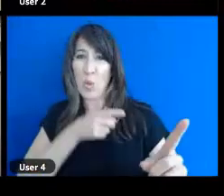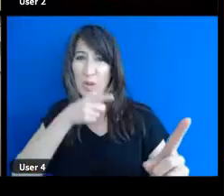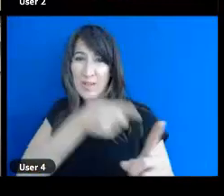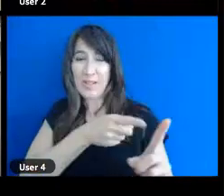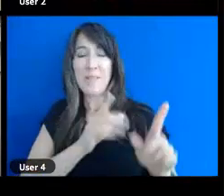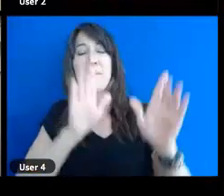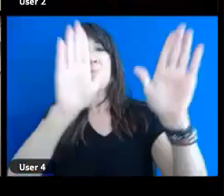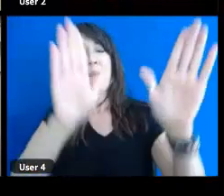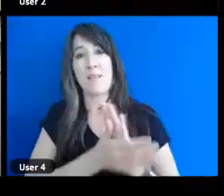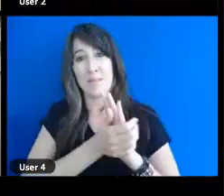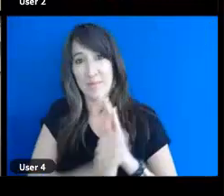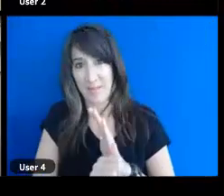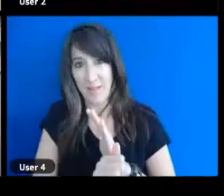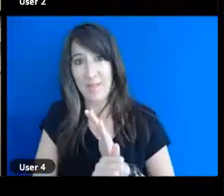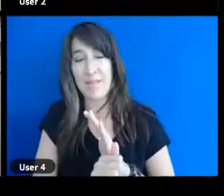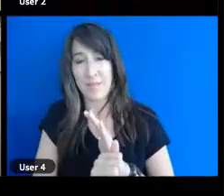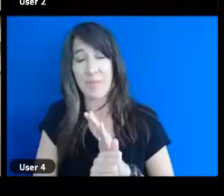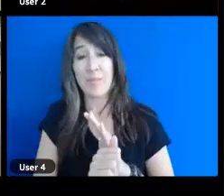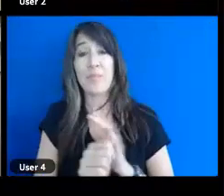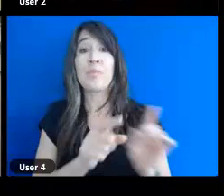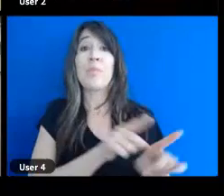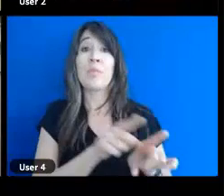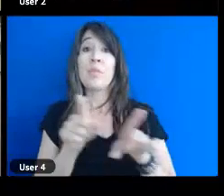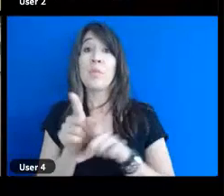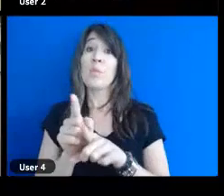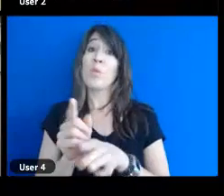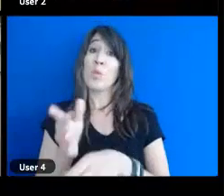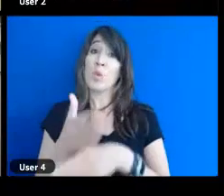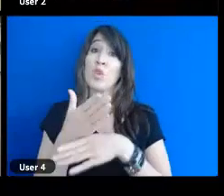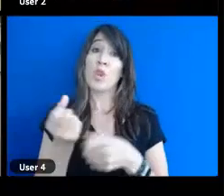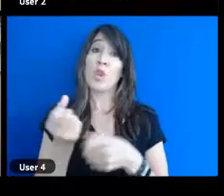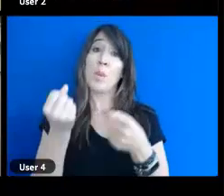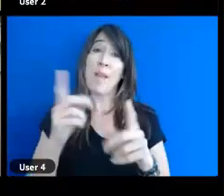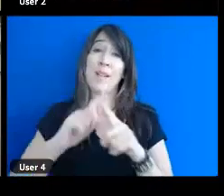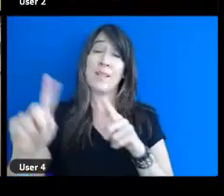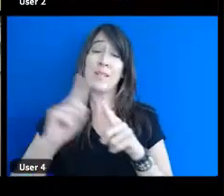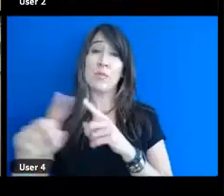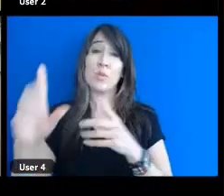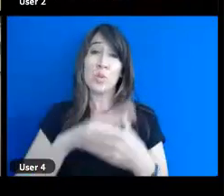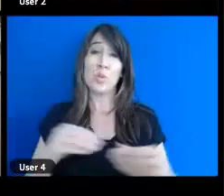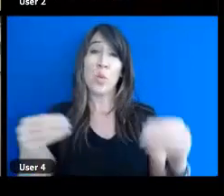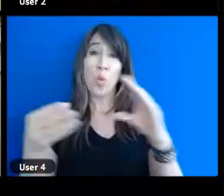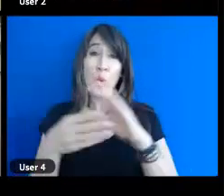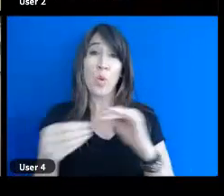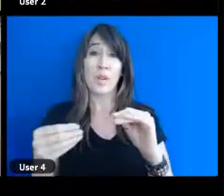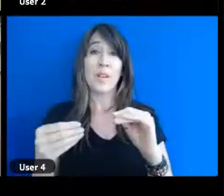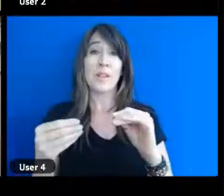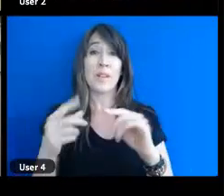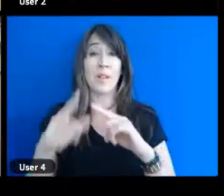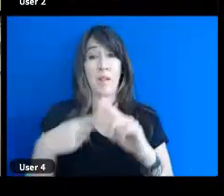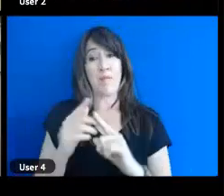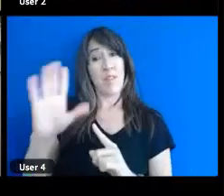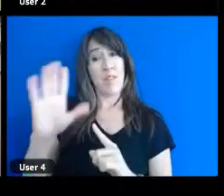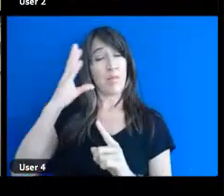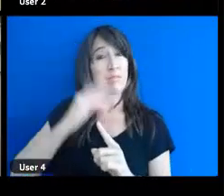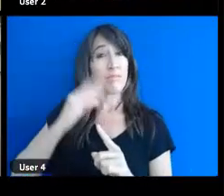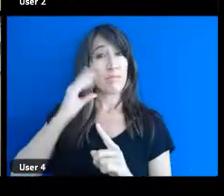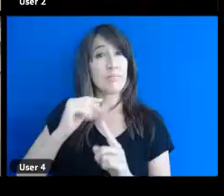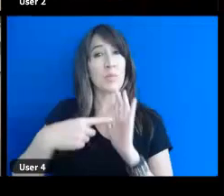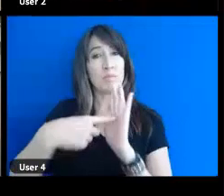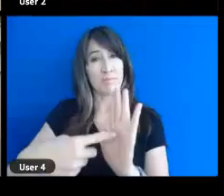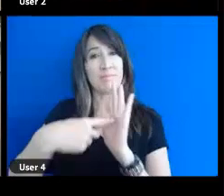amazing talent? And then we're going to share some of the case stories. You can see many more case stories in the free